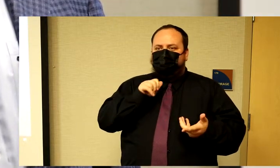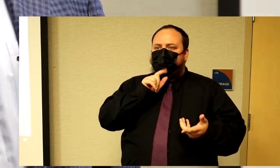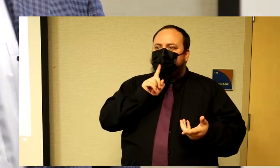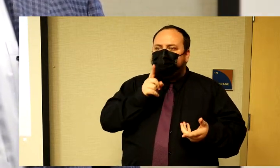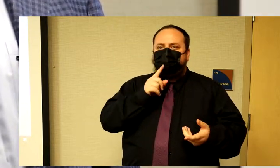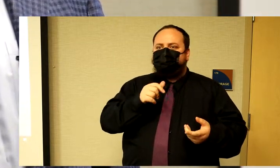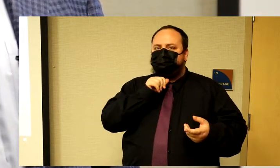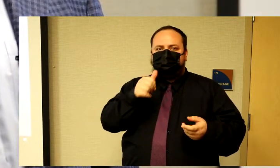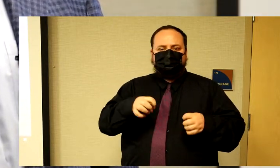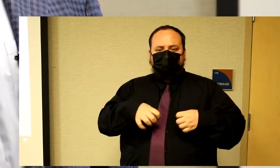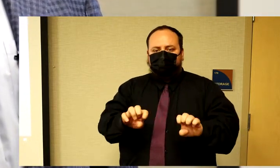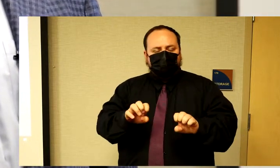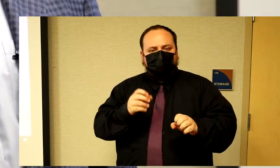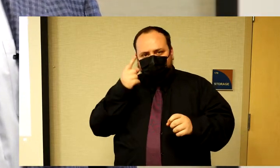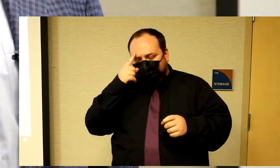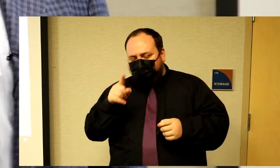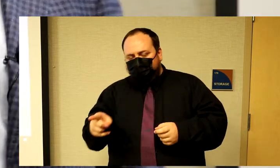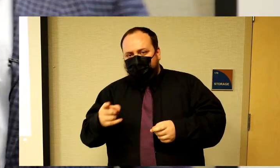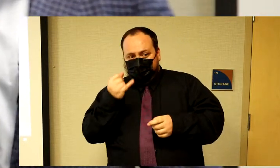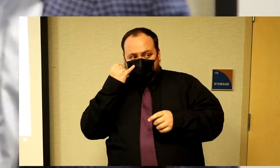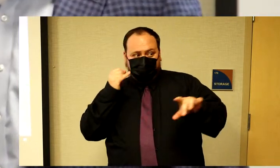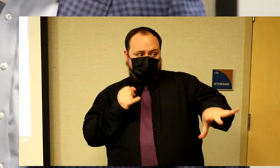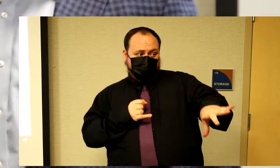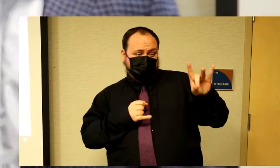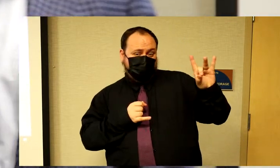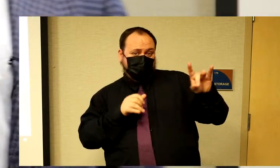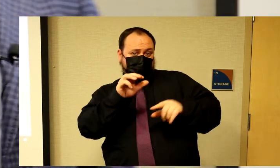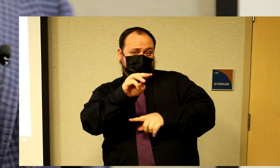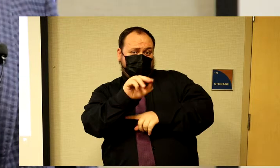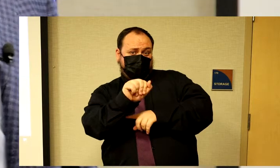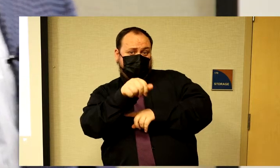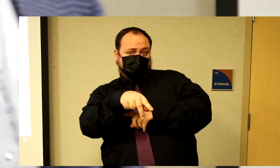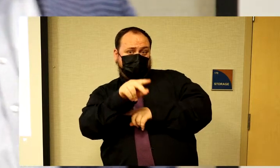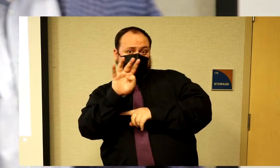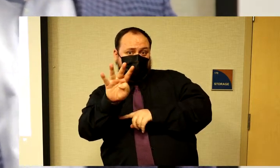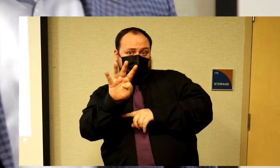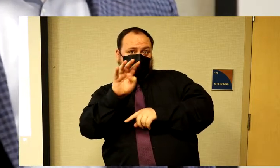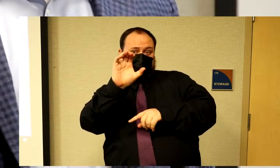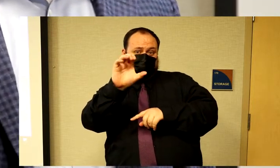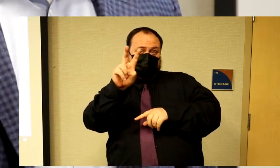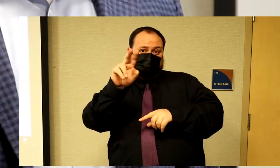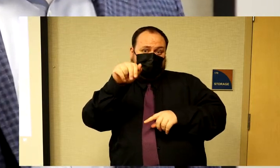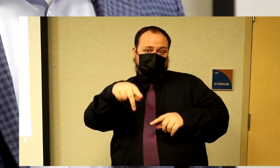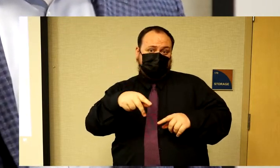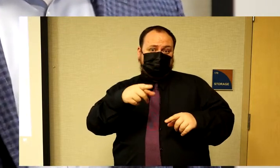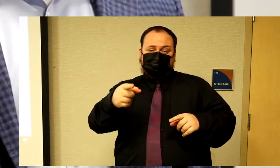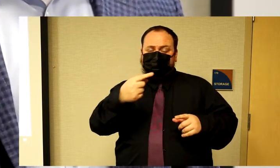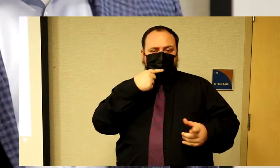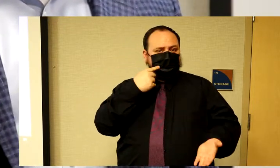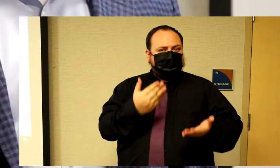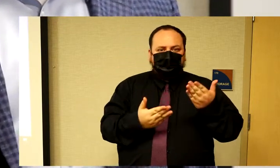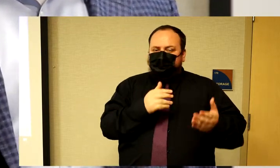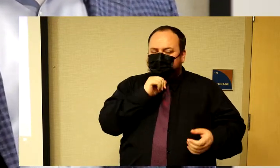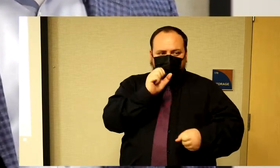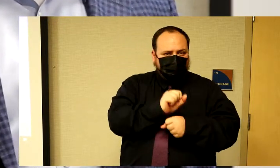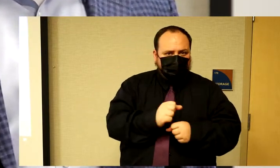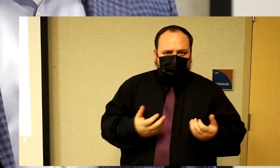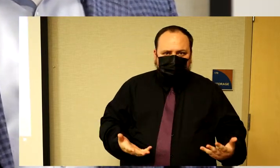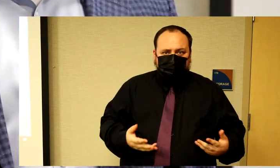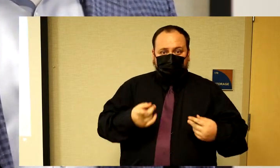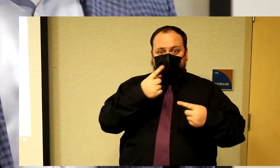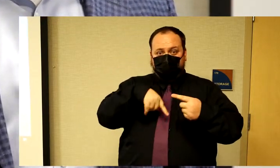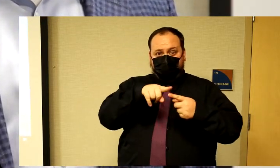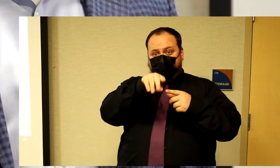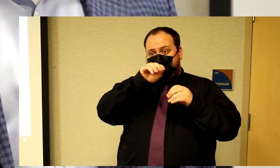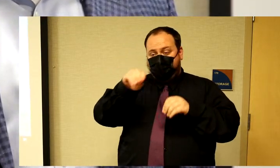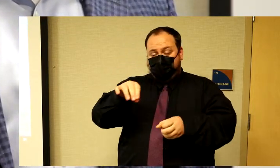choose map number 4, where it's HCBAP 51%, and then when you put voting